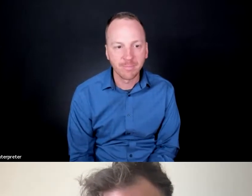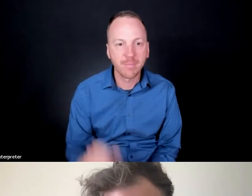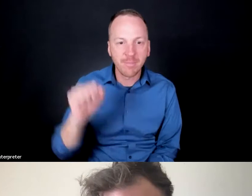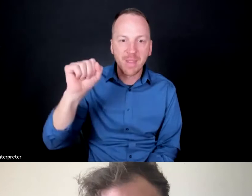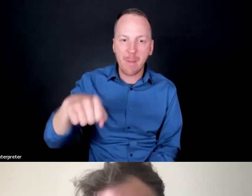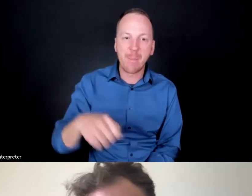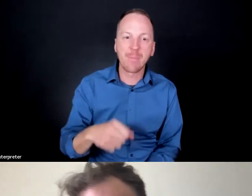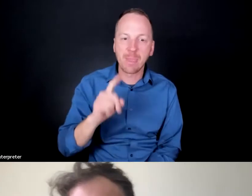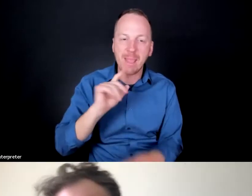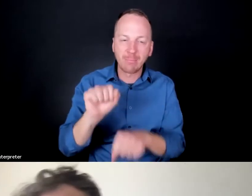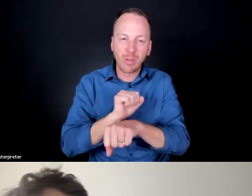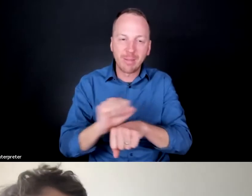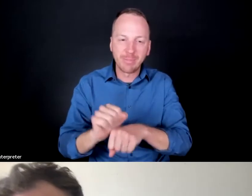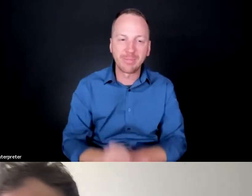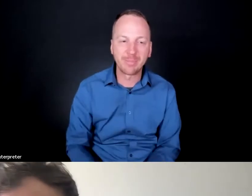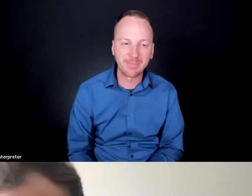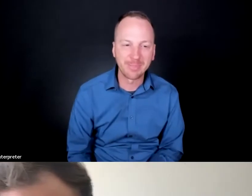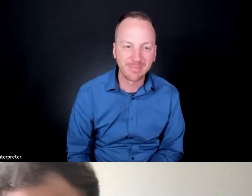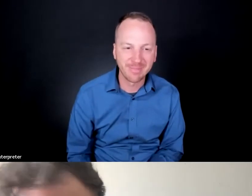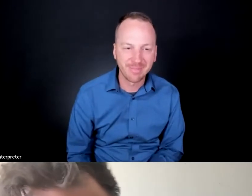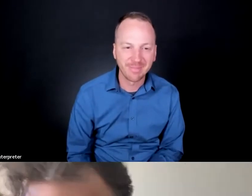Yeah, absolutely.